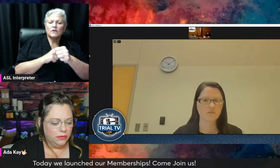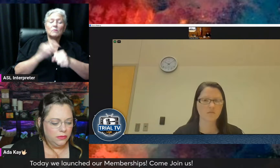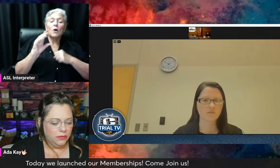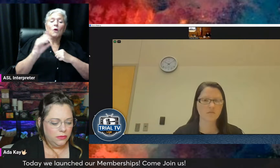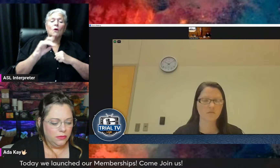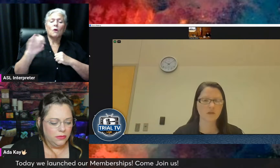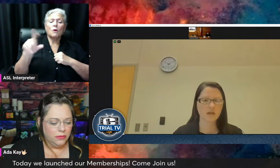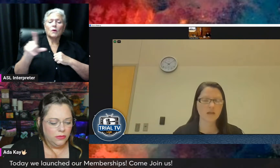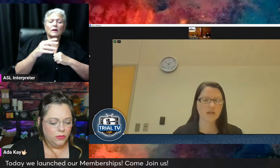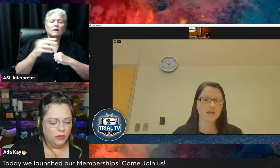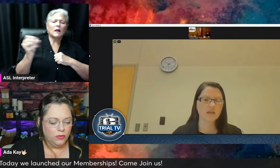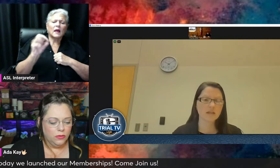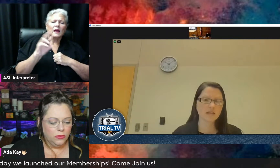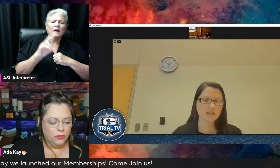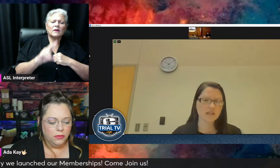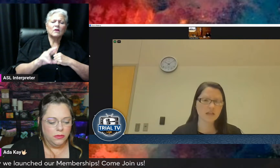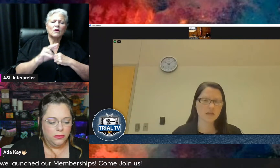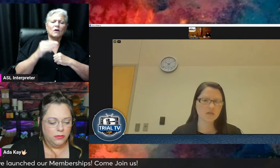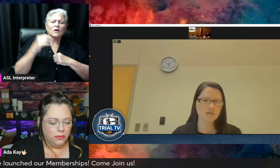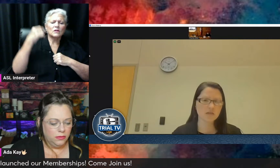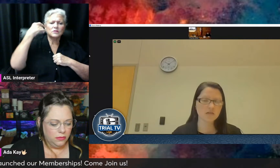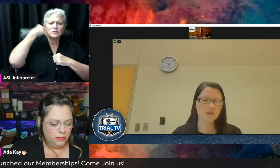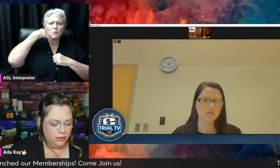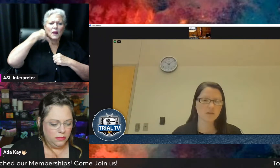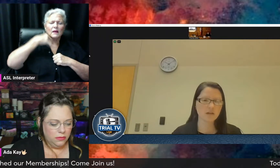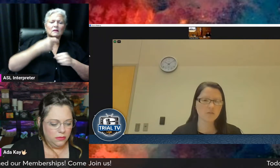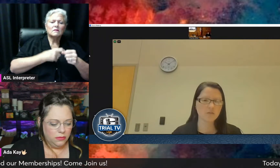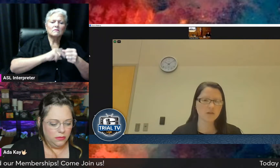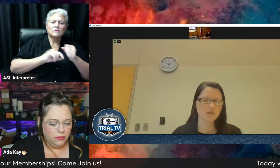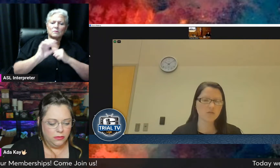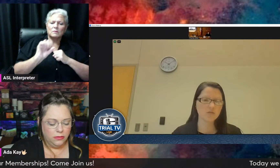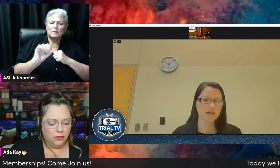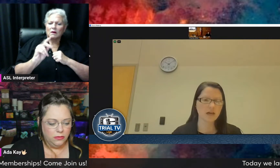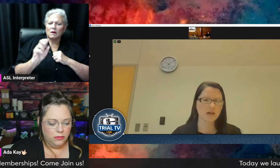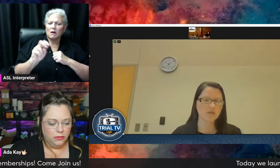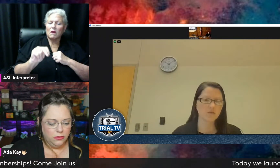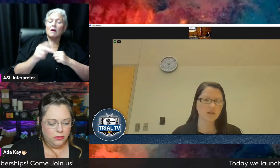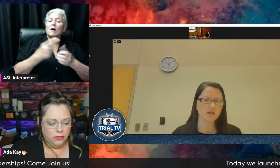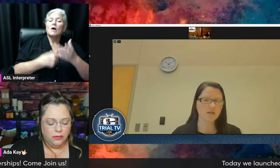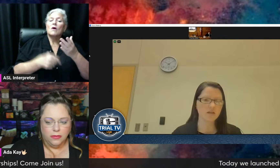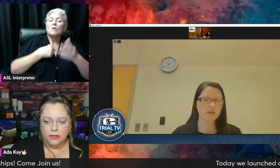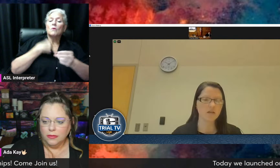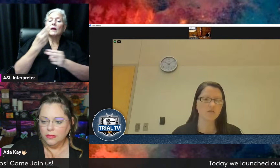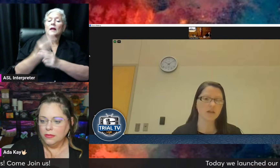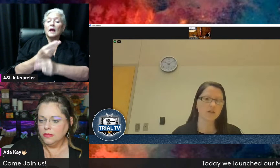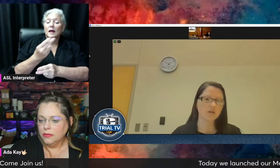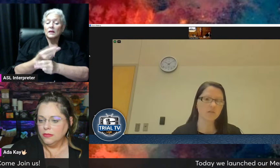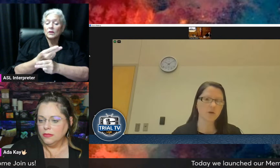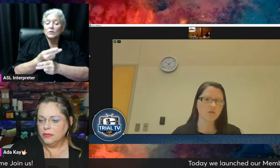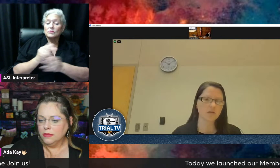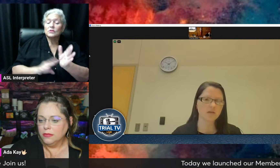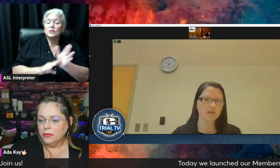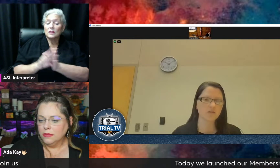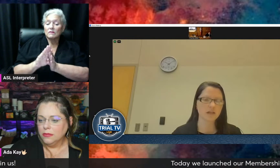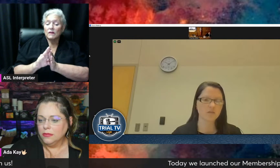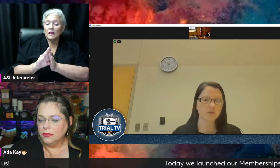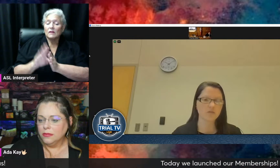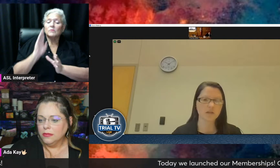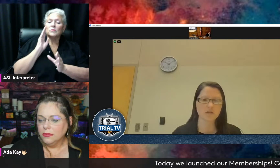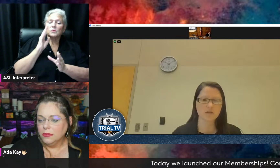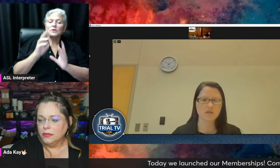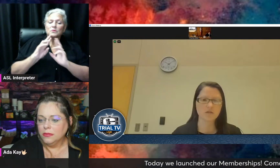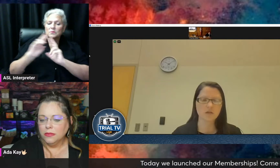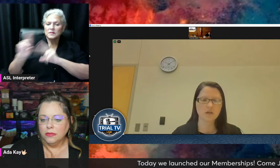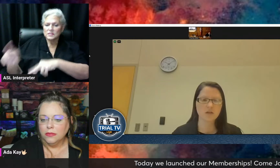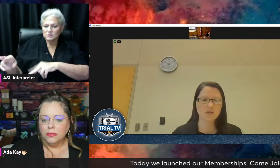skin? The techniques that I used to develop the latent print would react with the regular components of latent